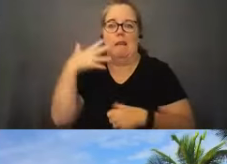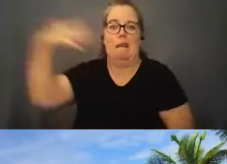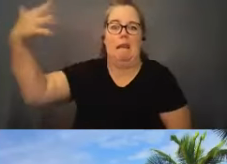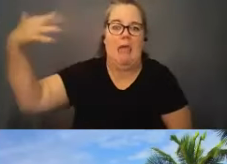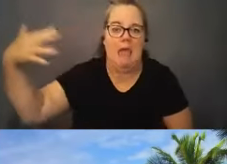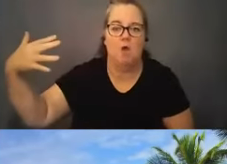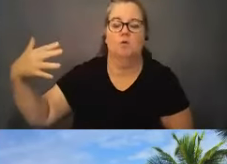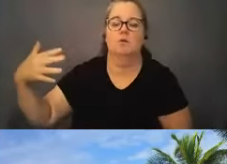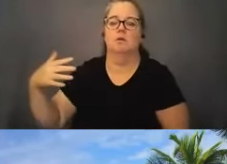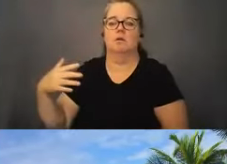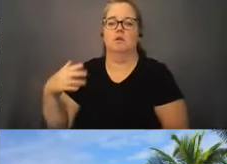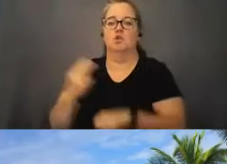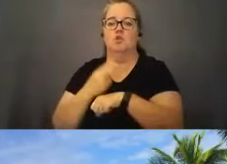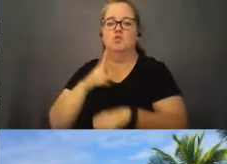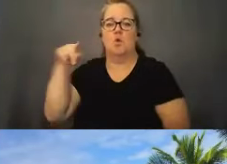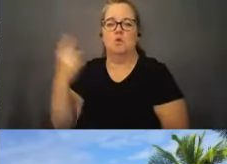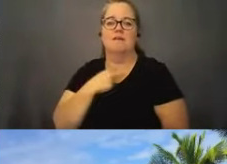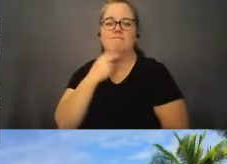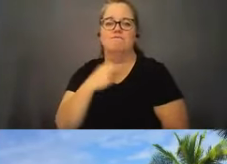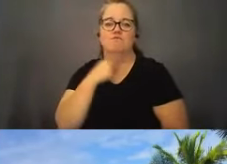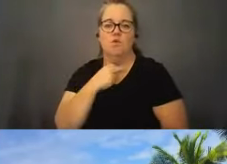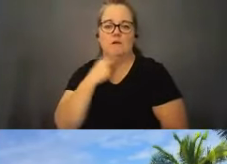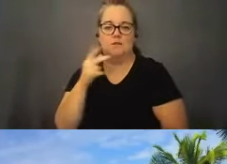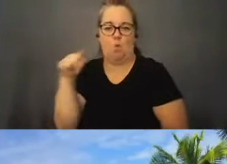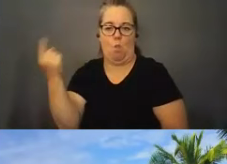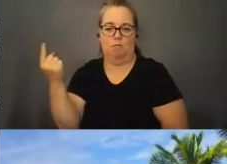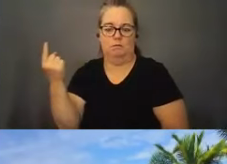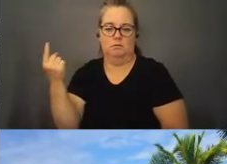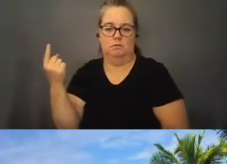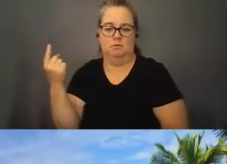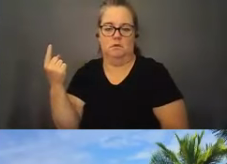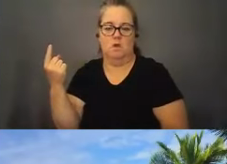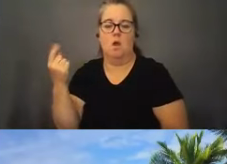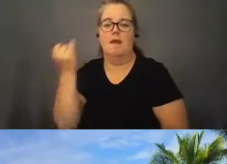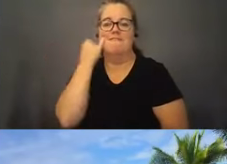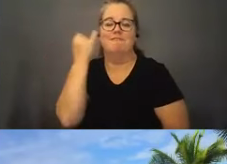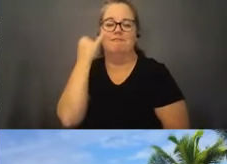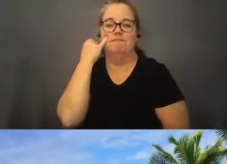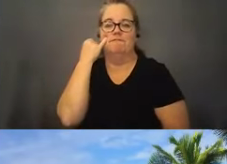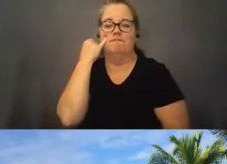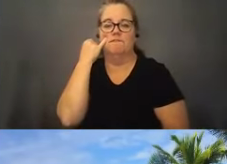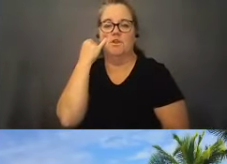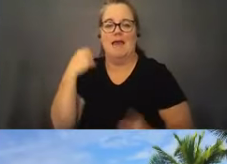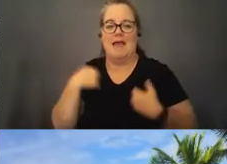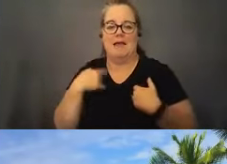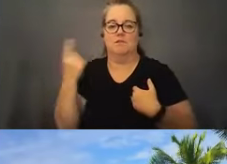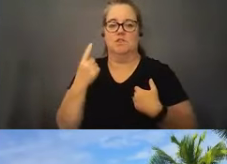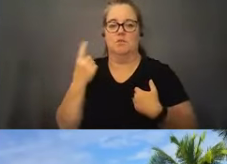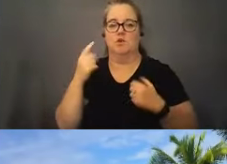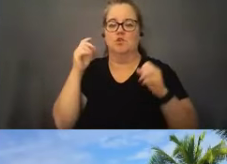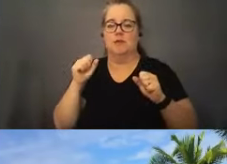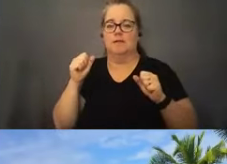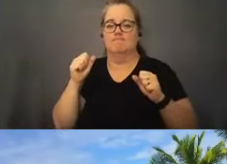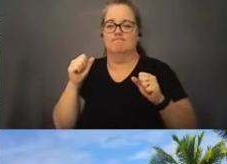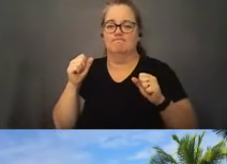only using voice on this. Or if you have somebody that you can get to